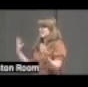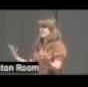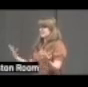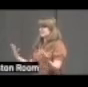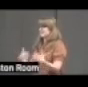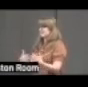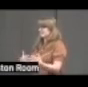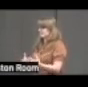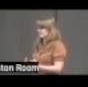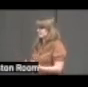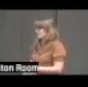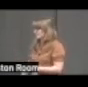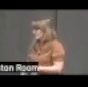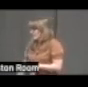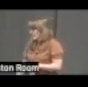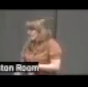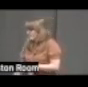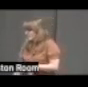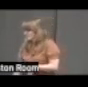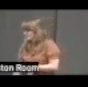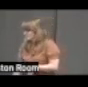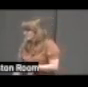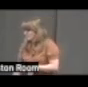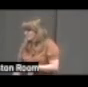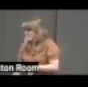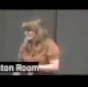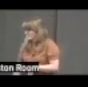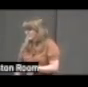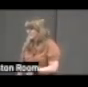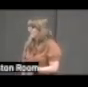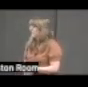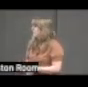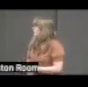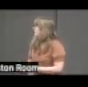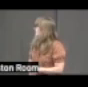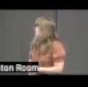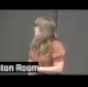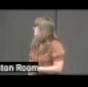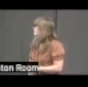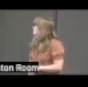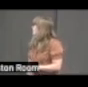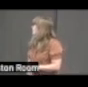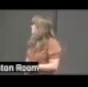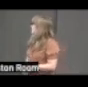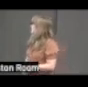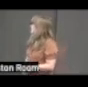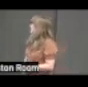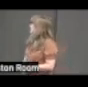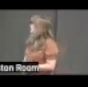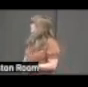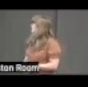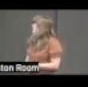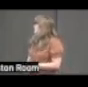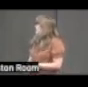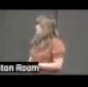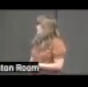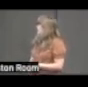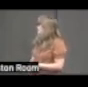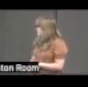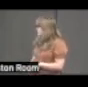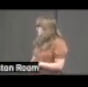if we want to save all these species. And there's multiple threats coming from all sorts of different areas.